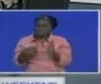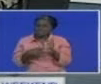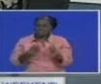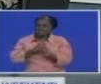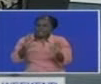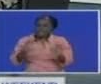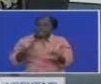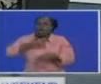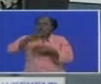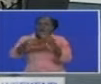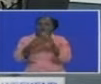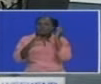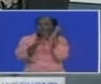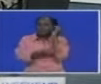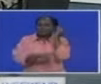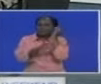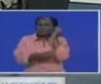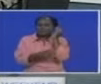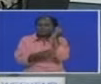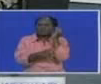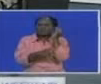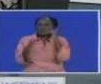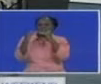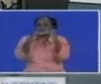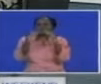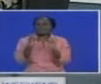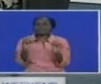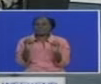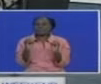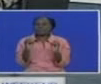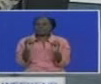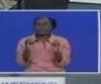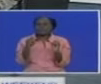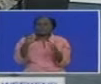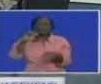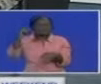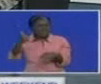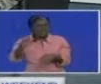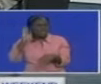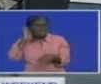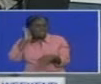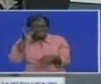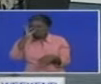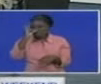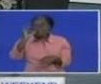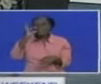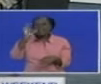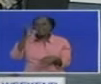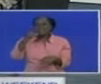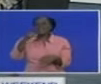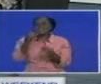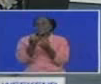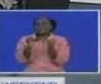are equal. I want to tell much more that they are not equal. you never hear France telling us they are in an independent